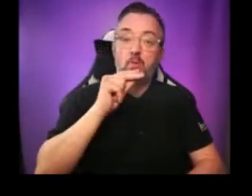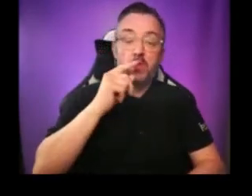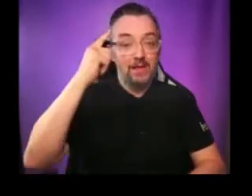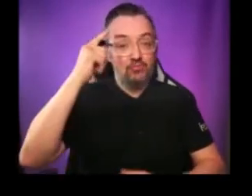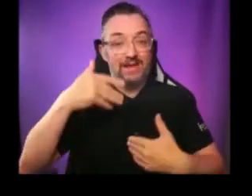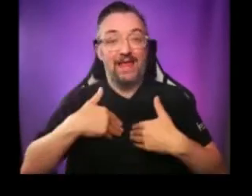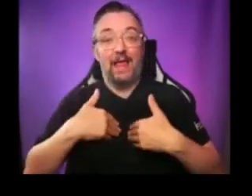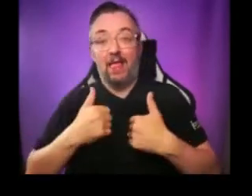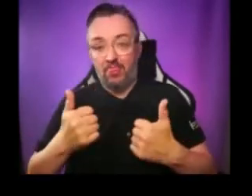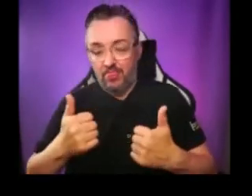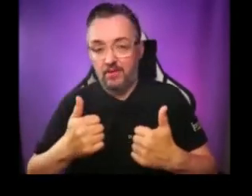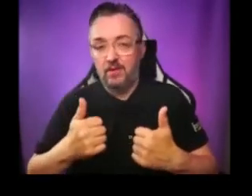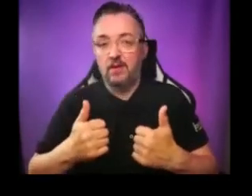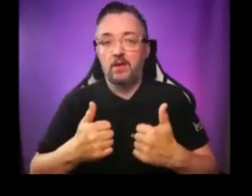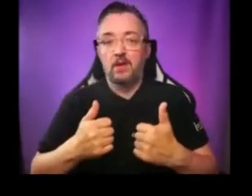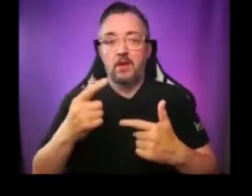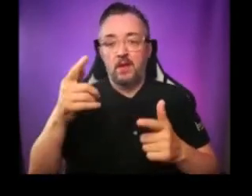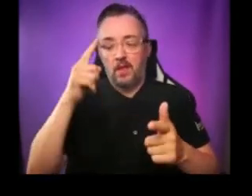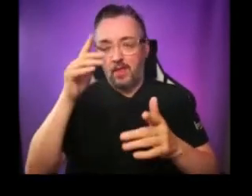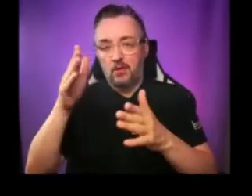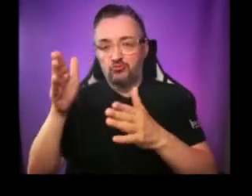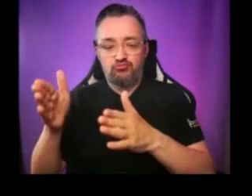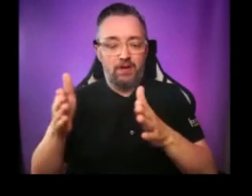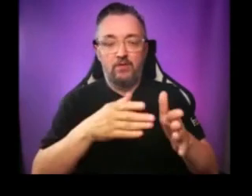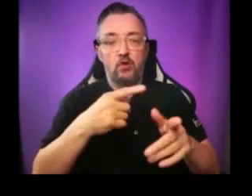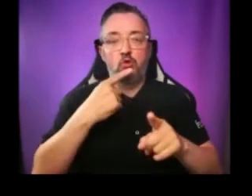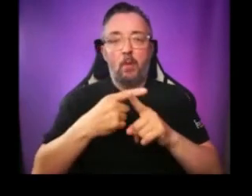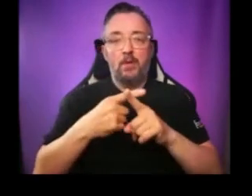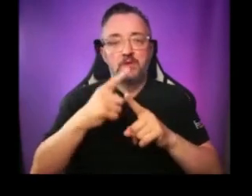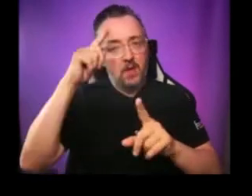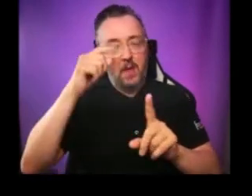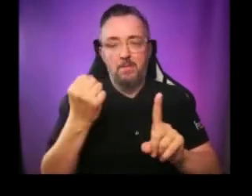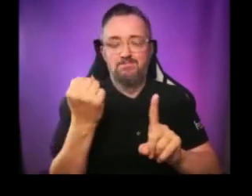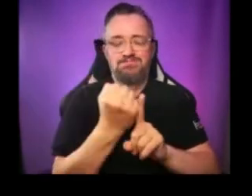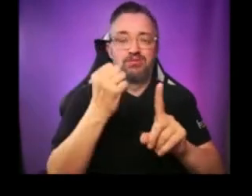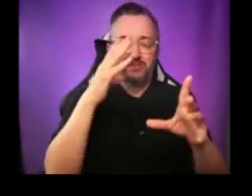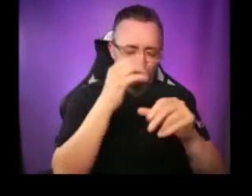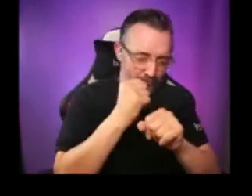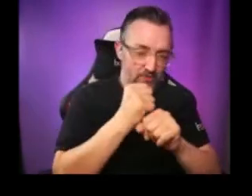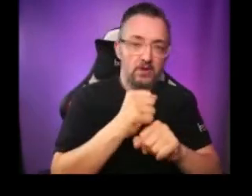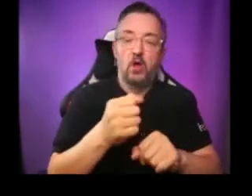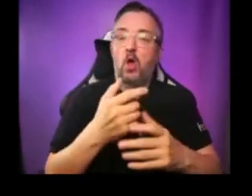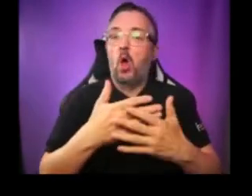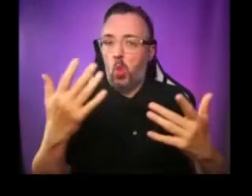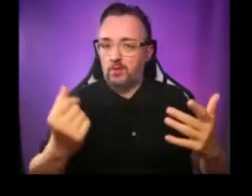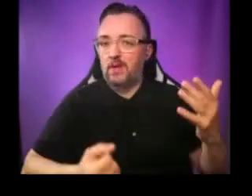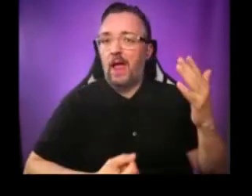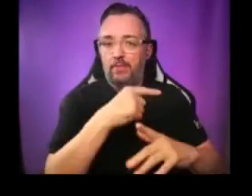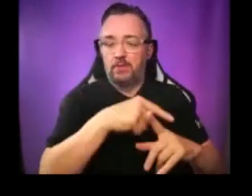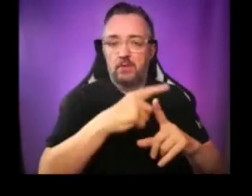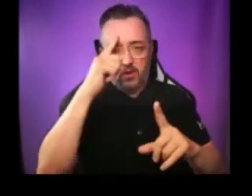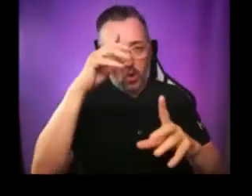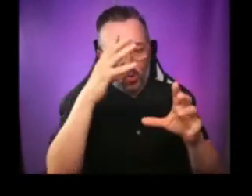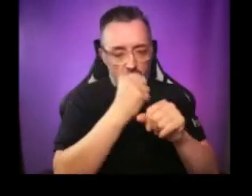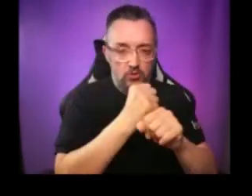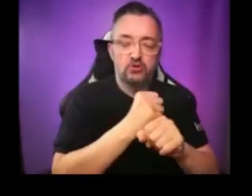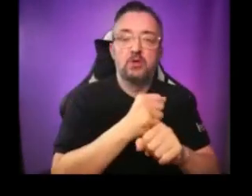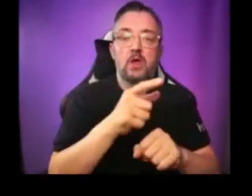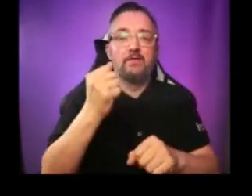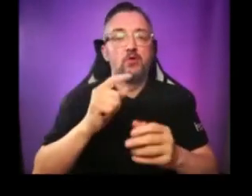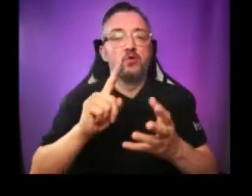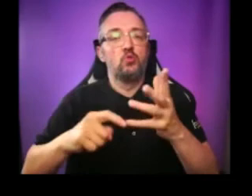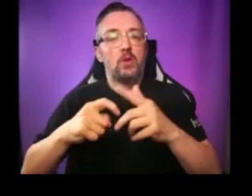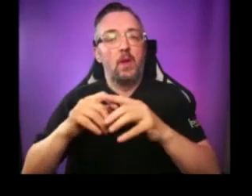actually there's a shift back to focusing on concussion. So there's a lot happening in concussion. There's a UK parliamentary